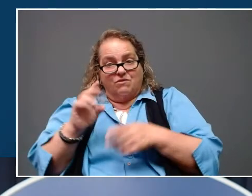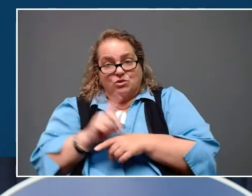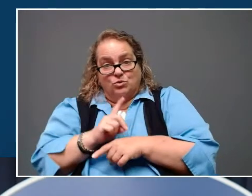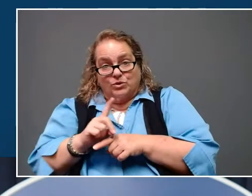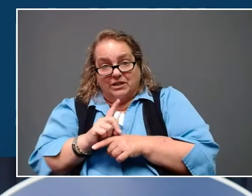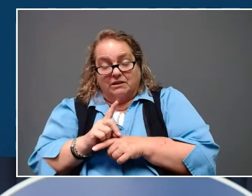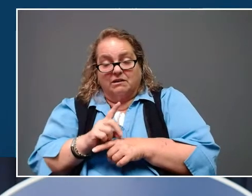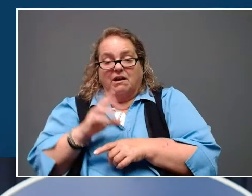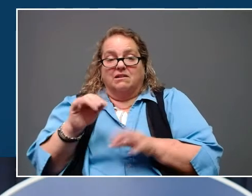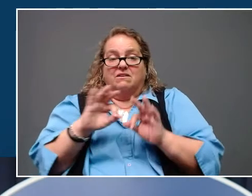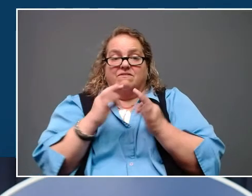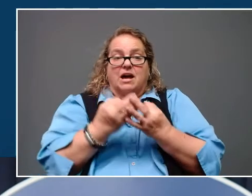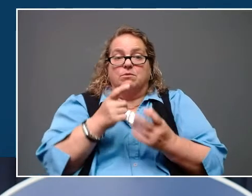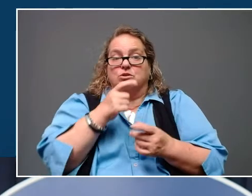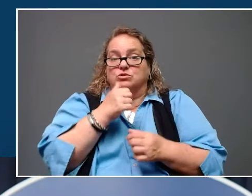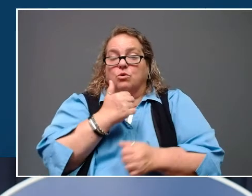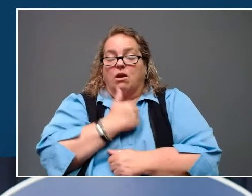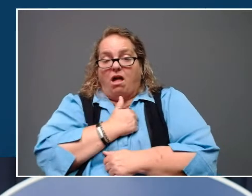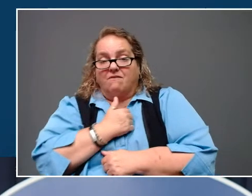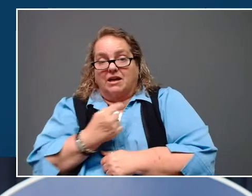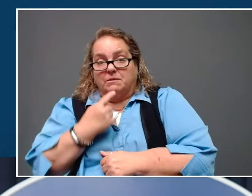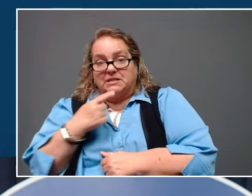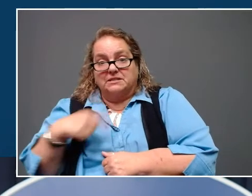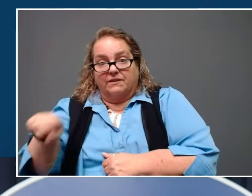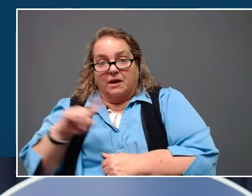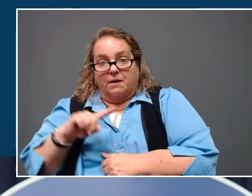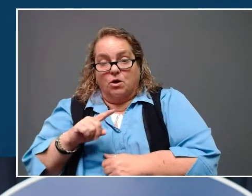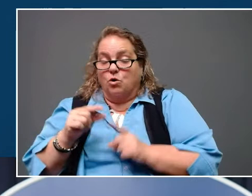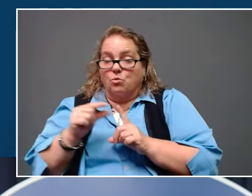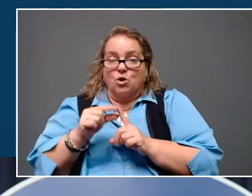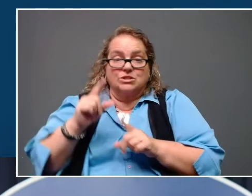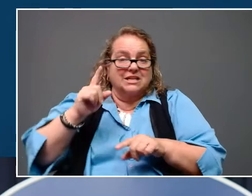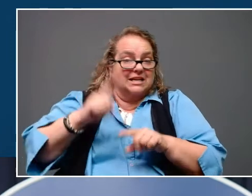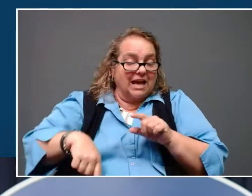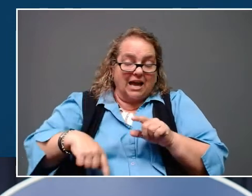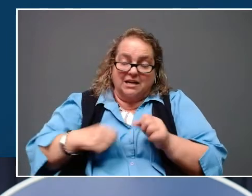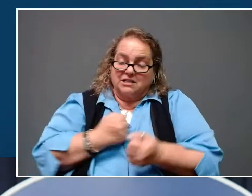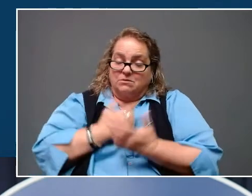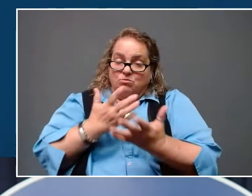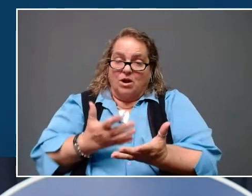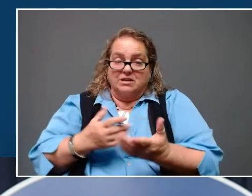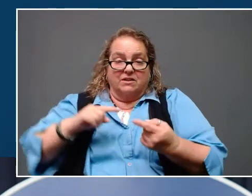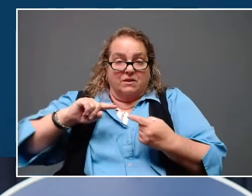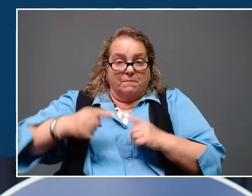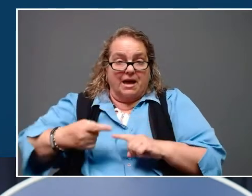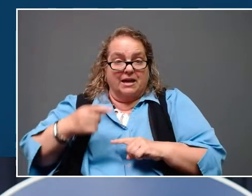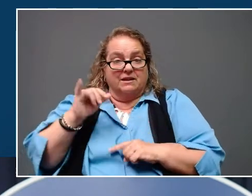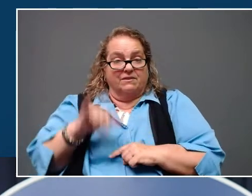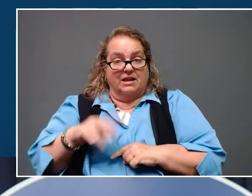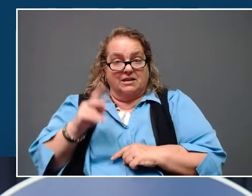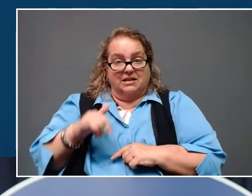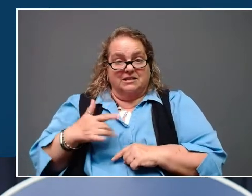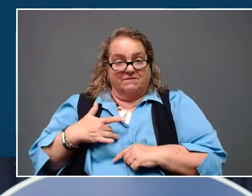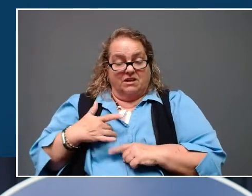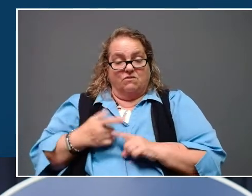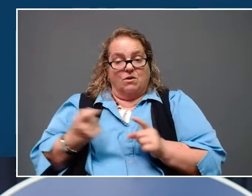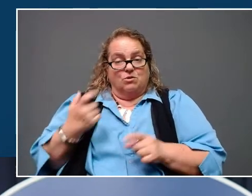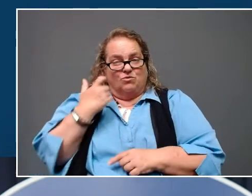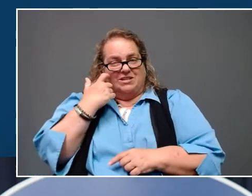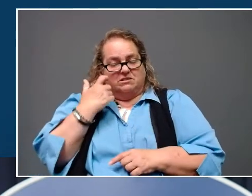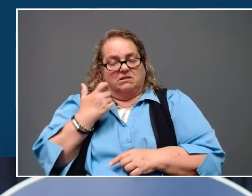them. Words cannot express the pain our Commonwealth is feeling at the very recent loss, in fact, this week,